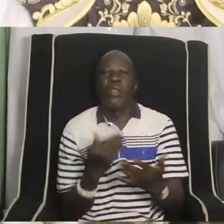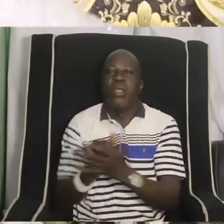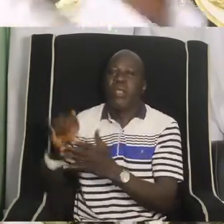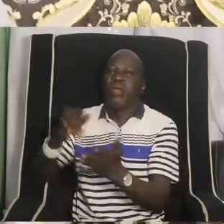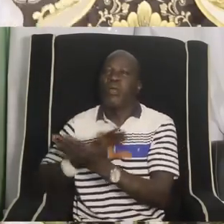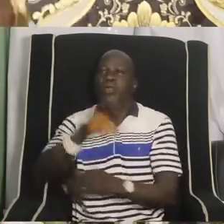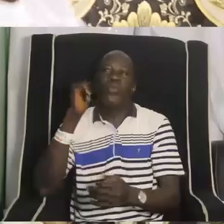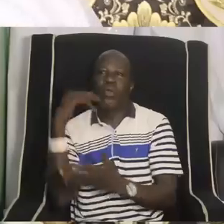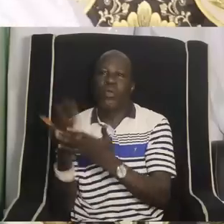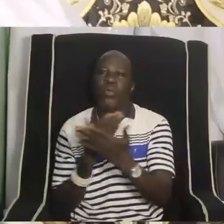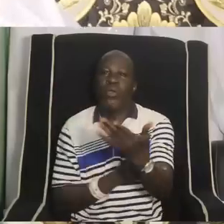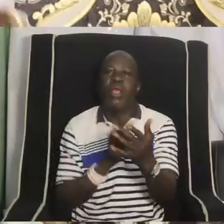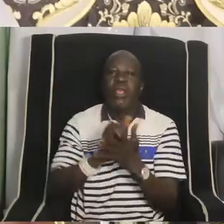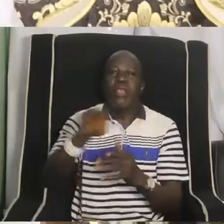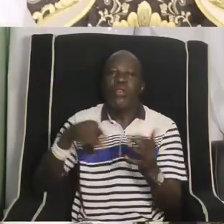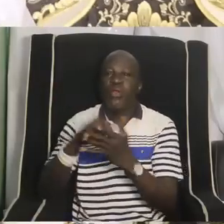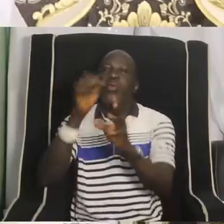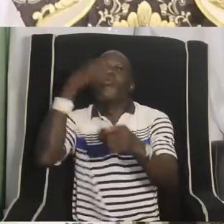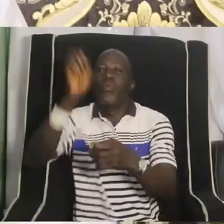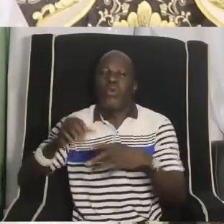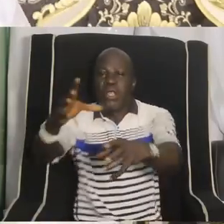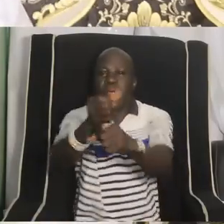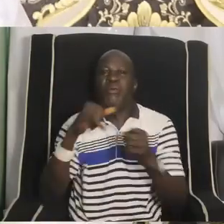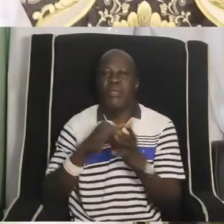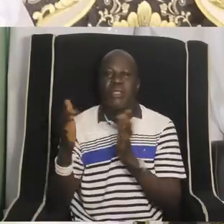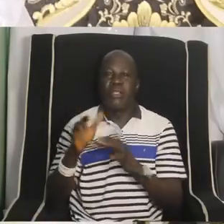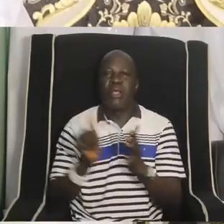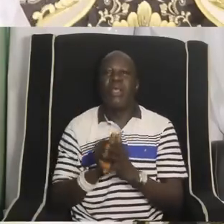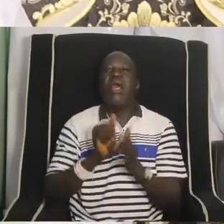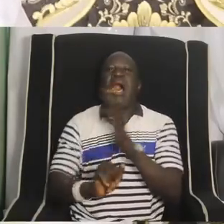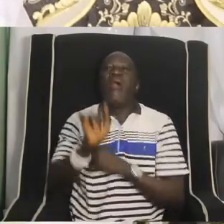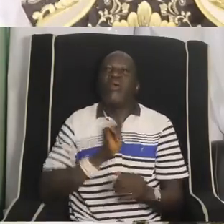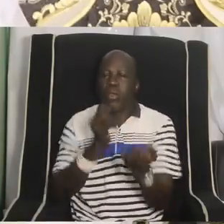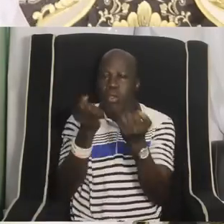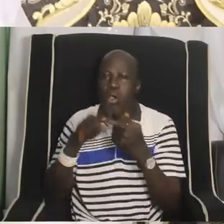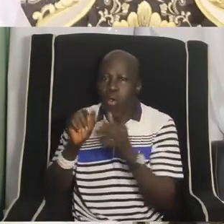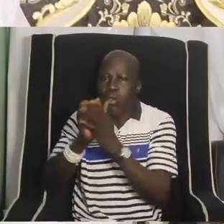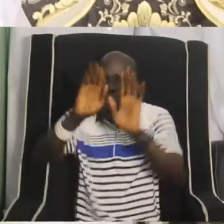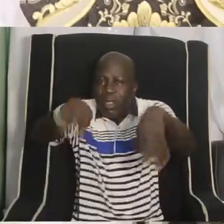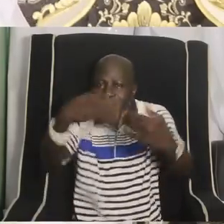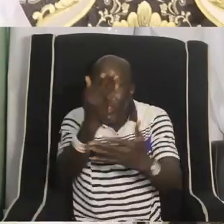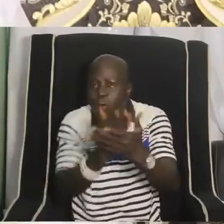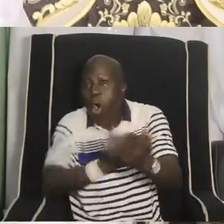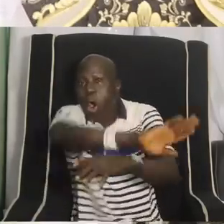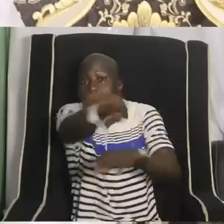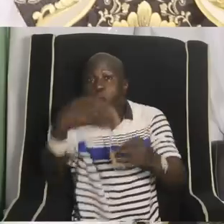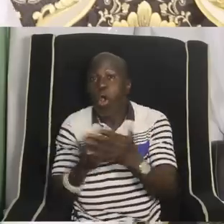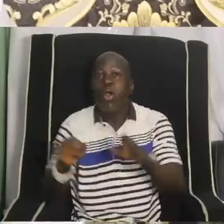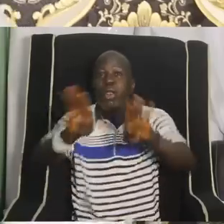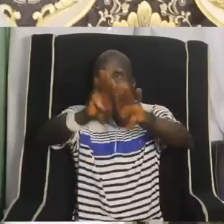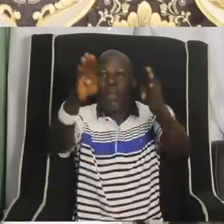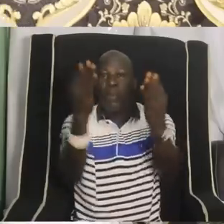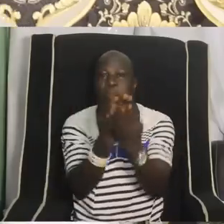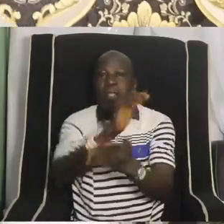you go. Oh, say you. This week, you must pray Jesus name. Oluwa neka fun gbogbo awon to ba to ijowa to wa north ni ose.